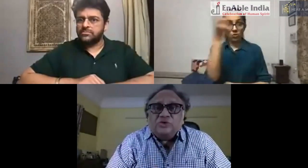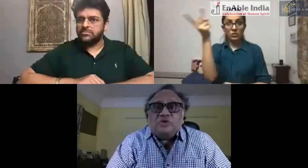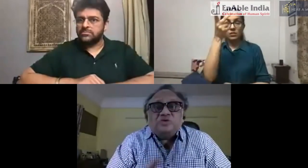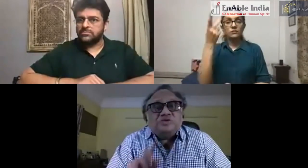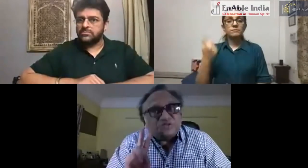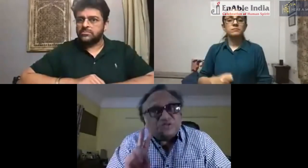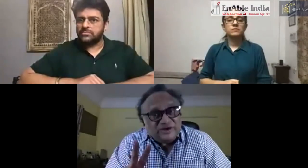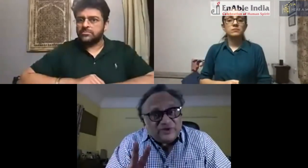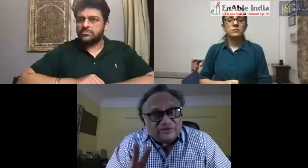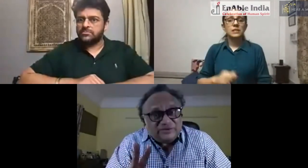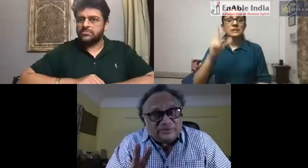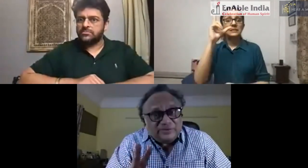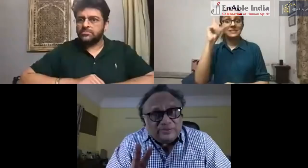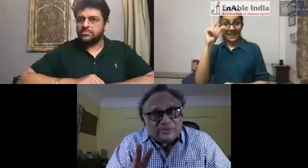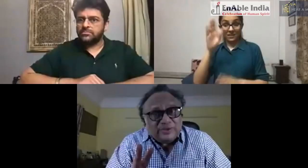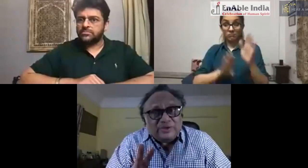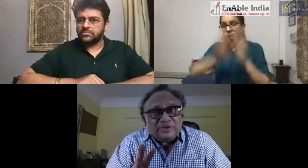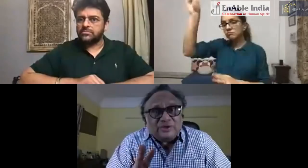through second wave.